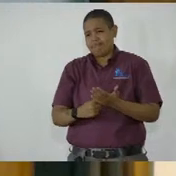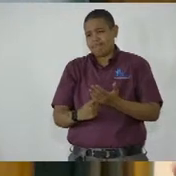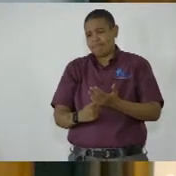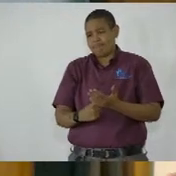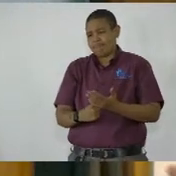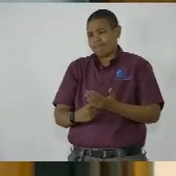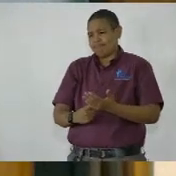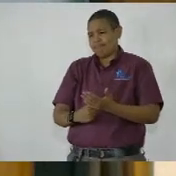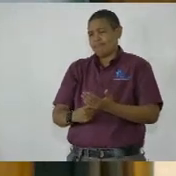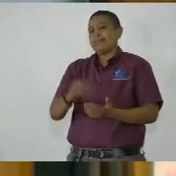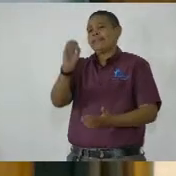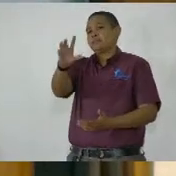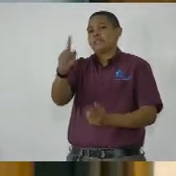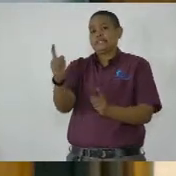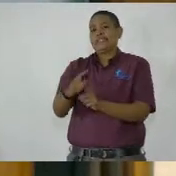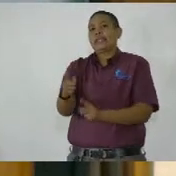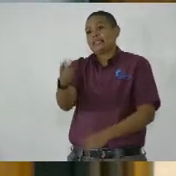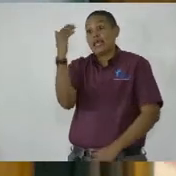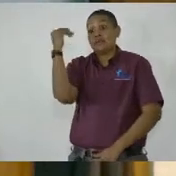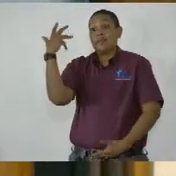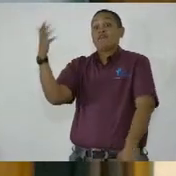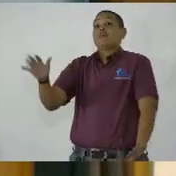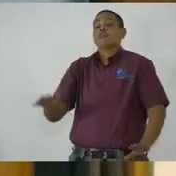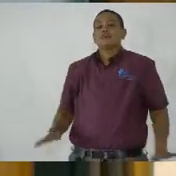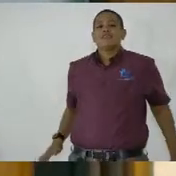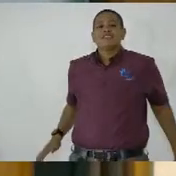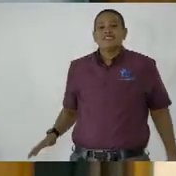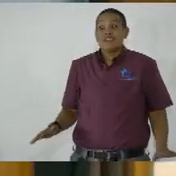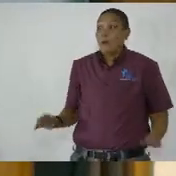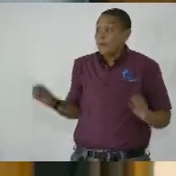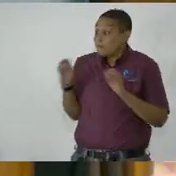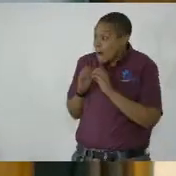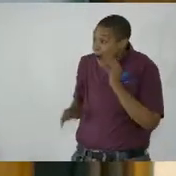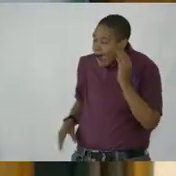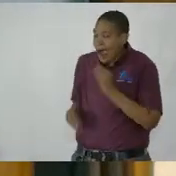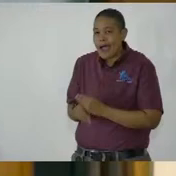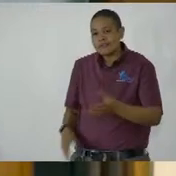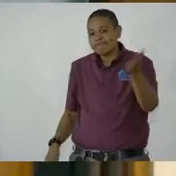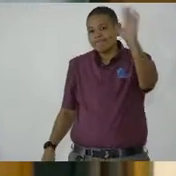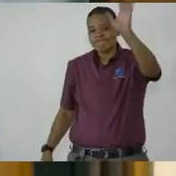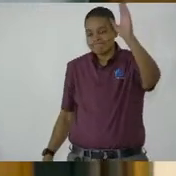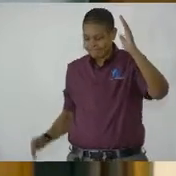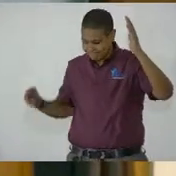is will be required to complete it, no more cases will be put in that court.